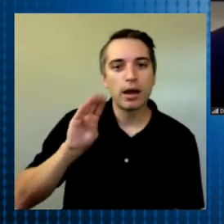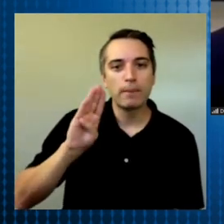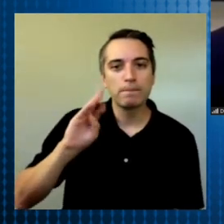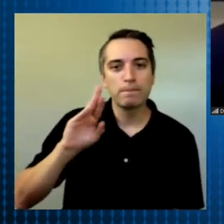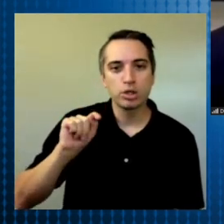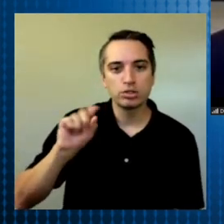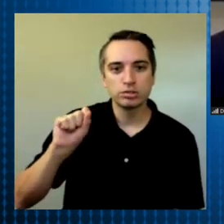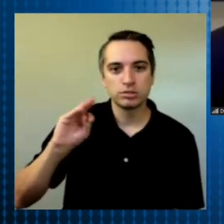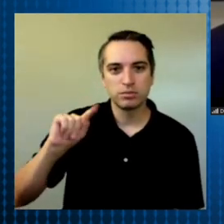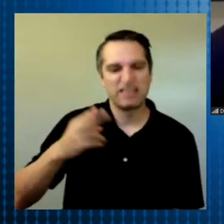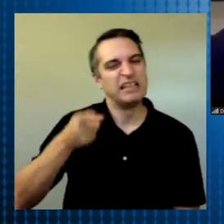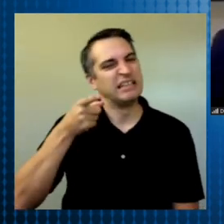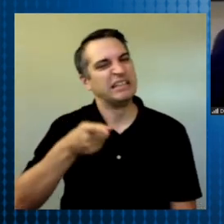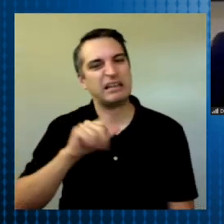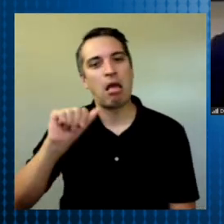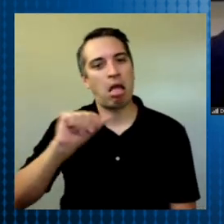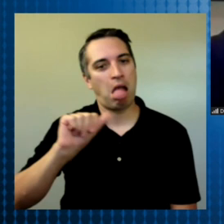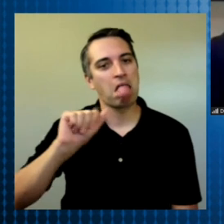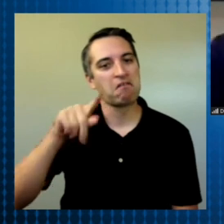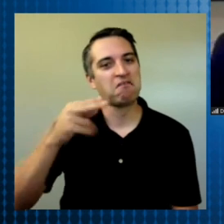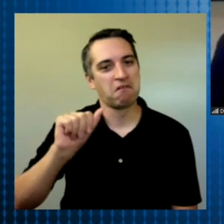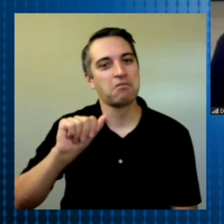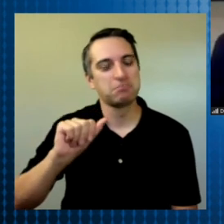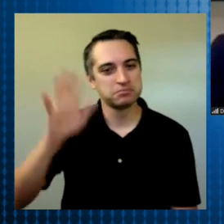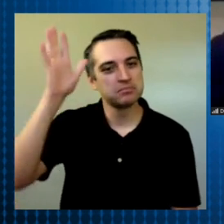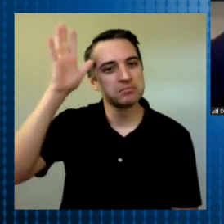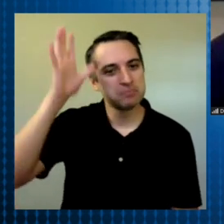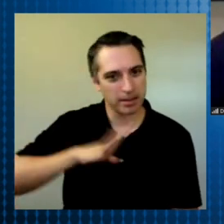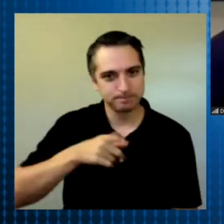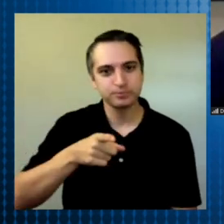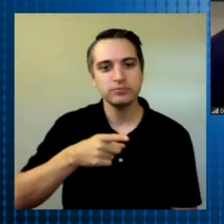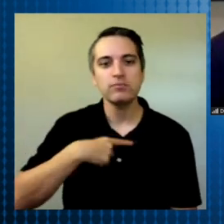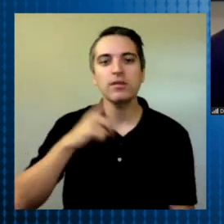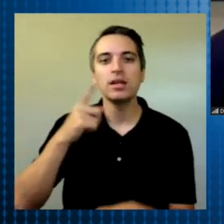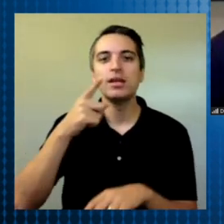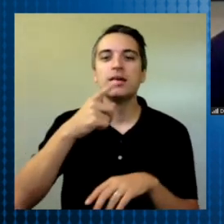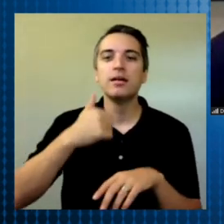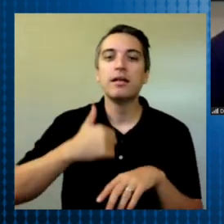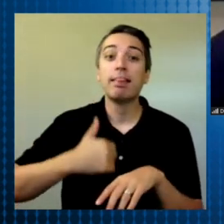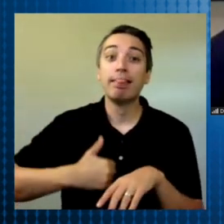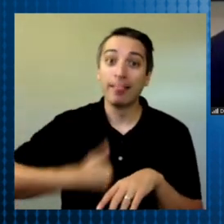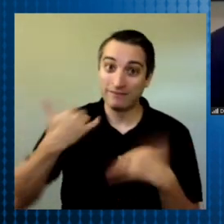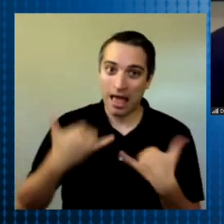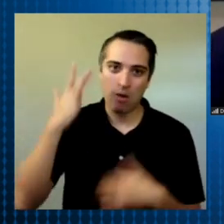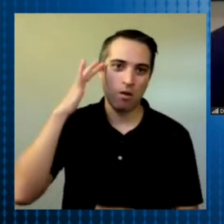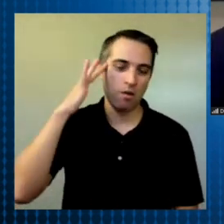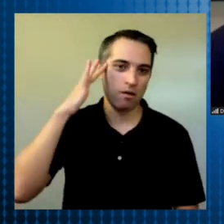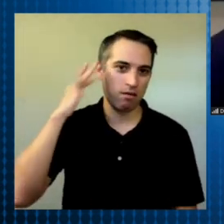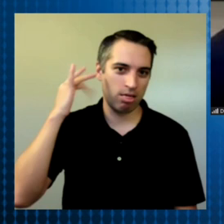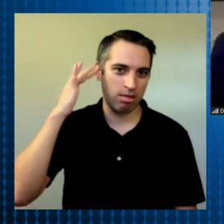be an alpha man. He's a billionaire. He's based in California, but he grew up in Denver, Colorado. In